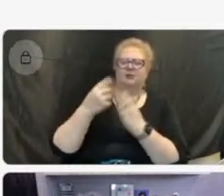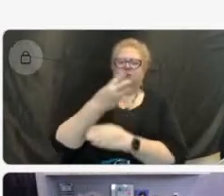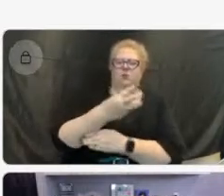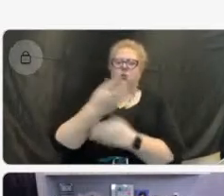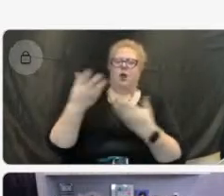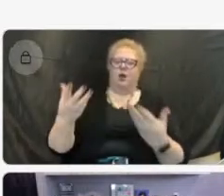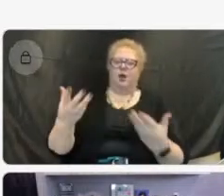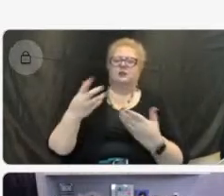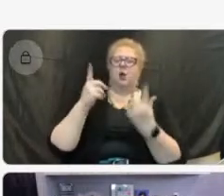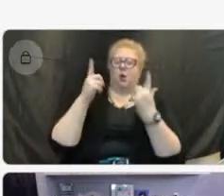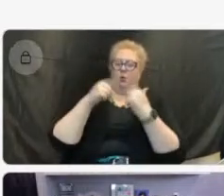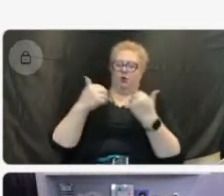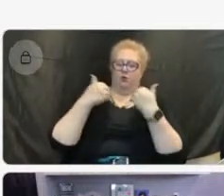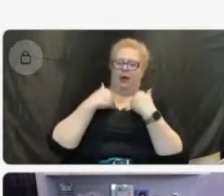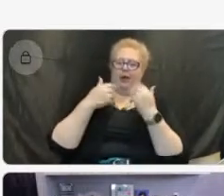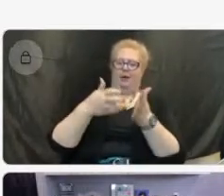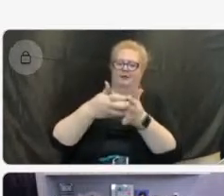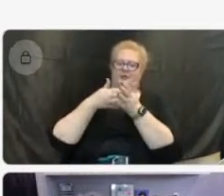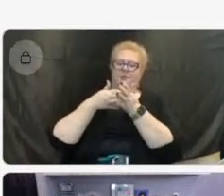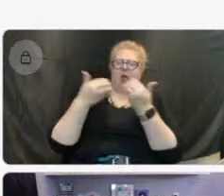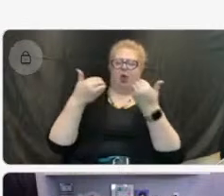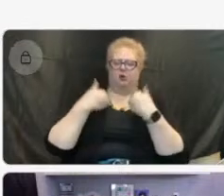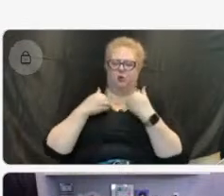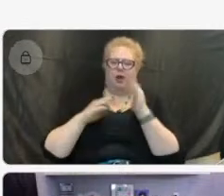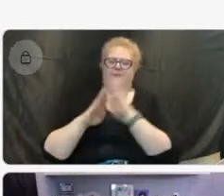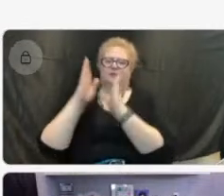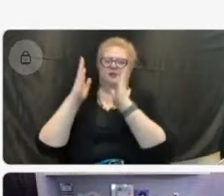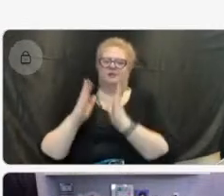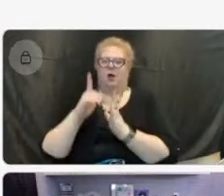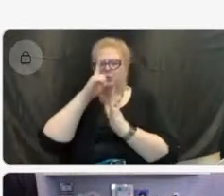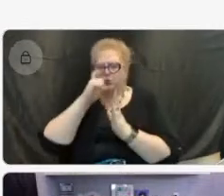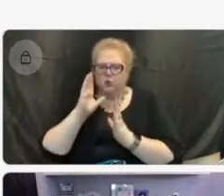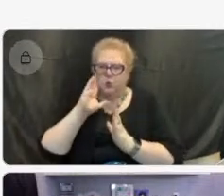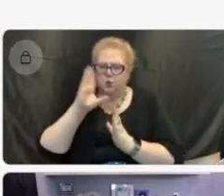developers are going to keep developing. So I'll be in support of this project.